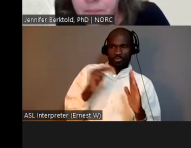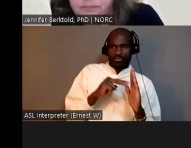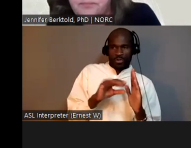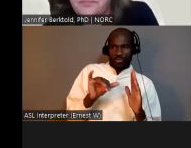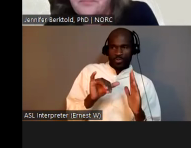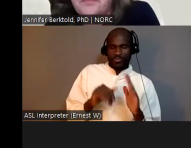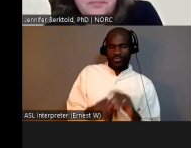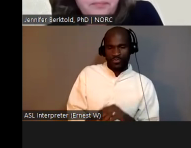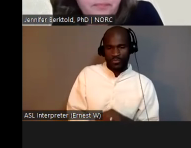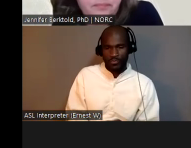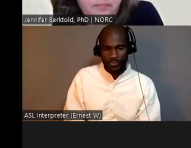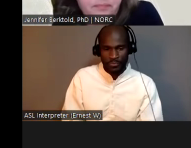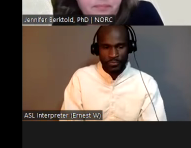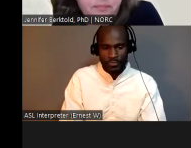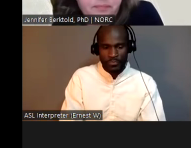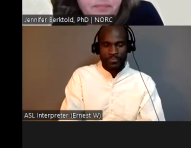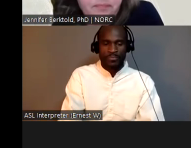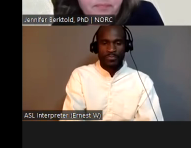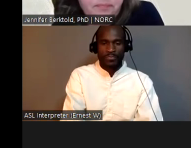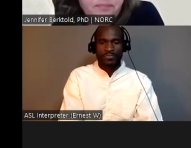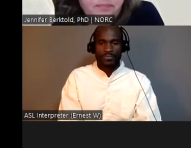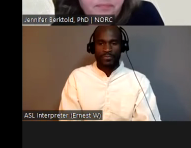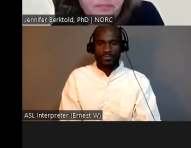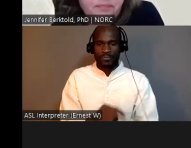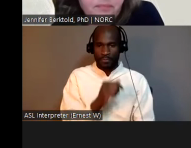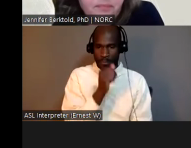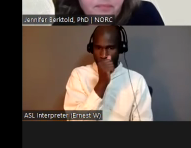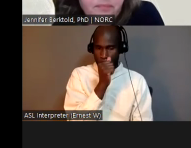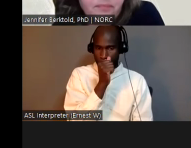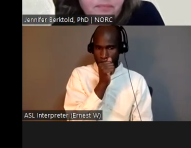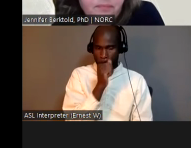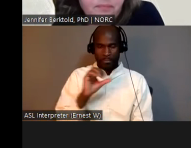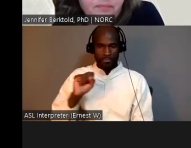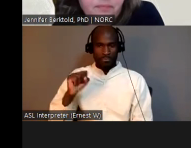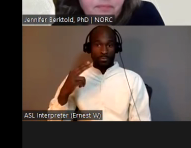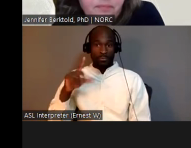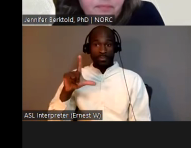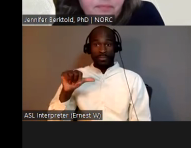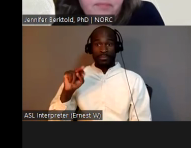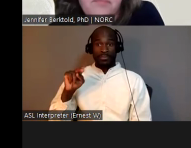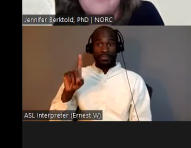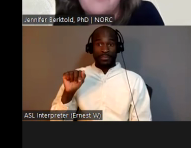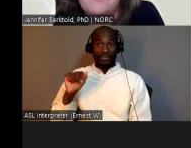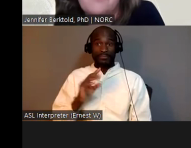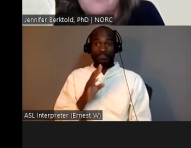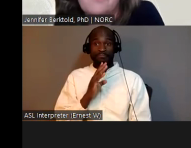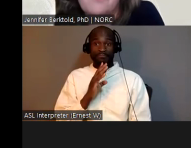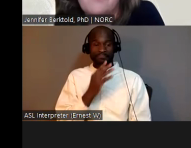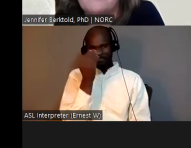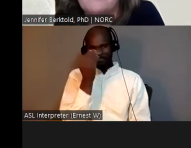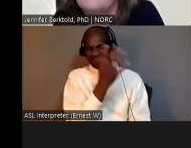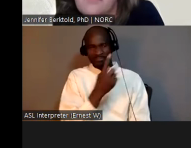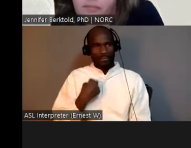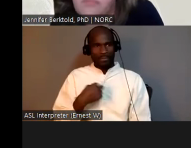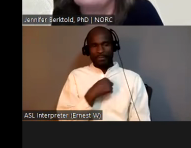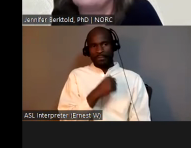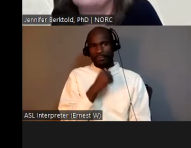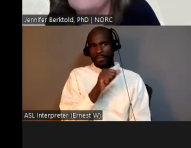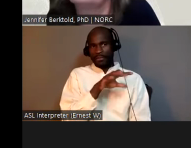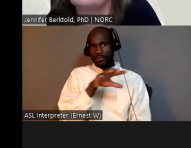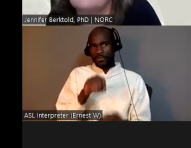Yeah, I think one thing to note is that we didn't include the Mexican indigenous community into